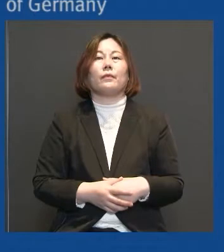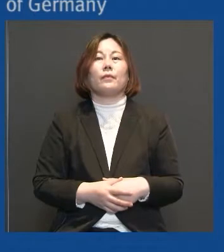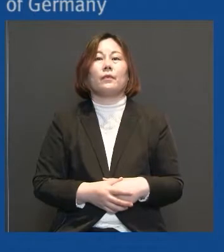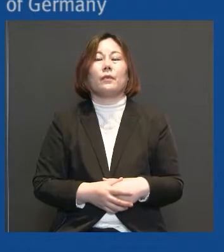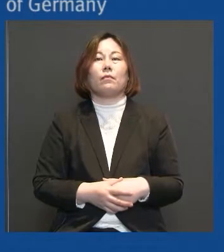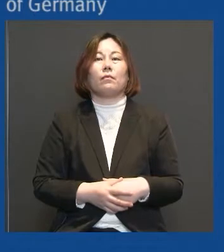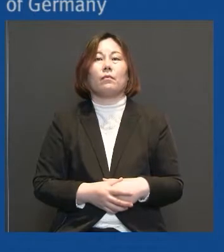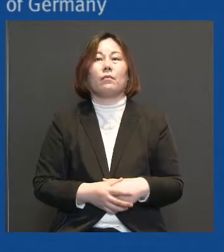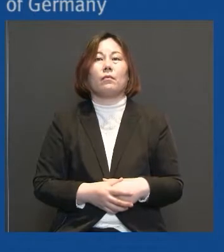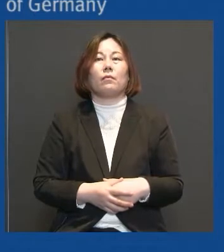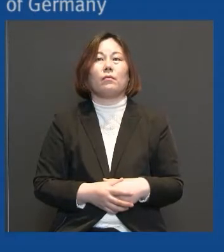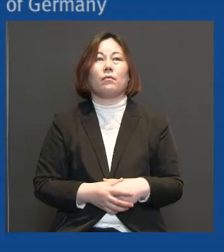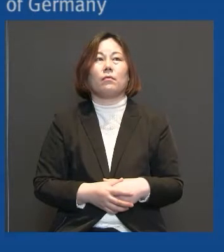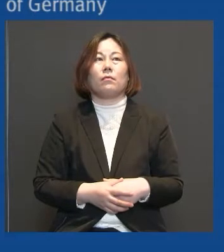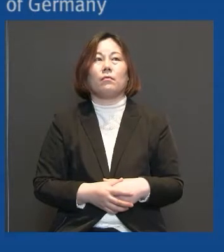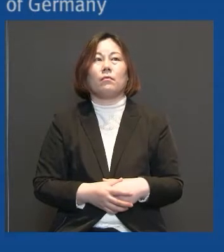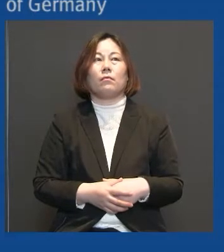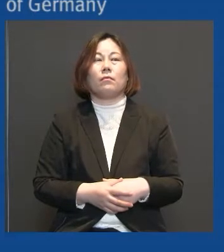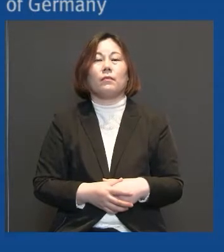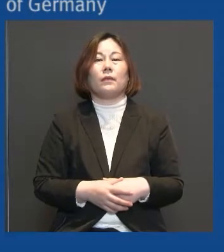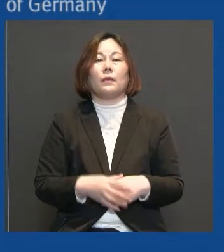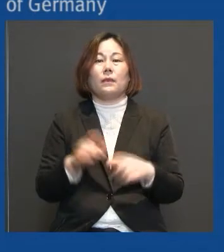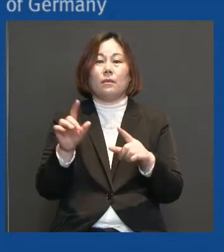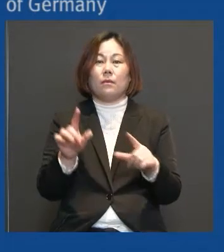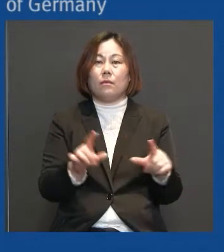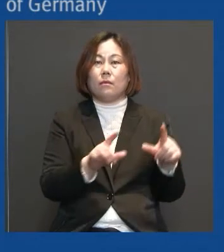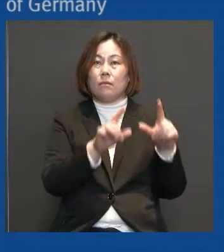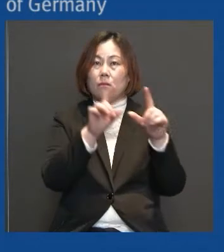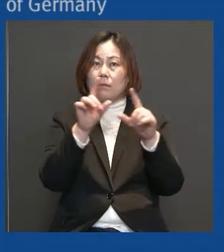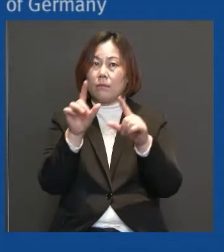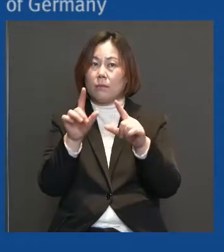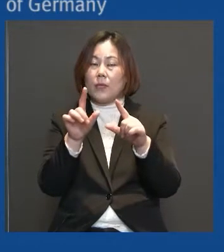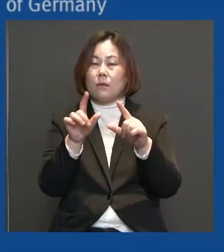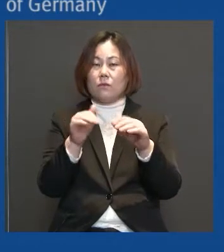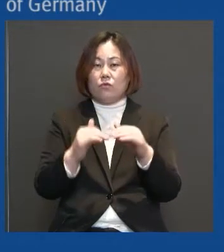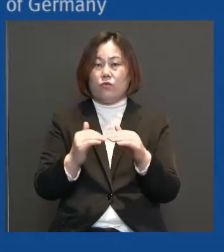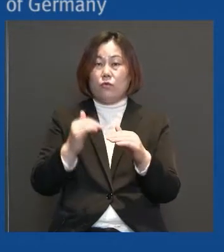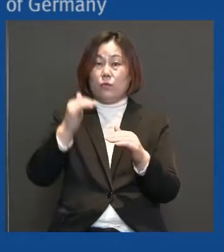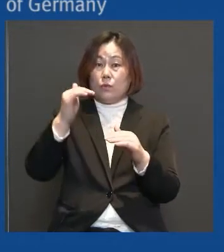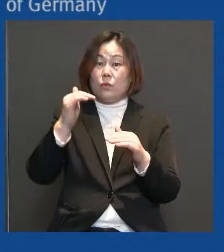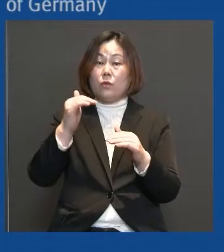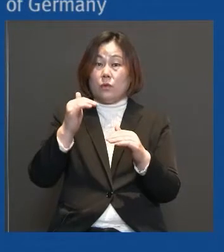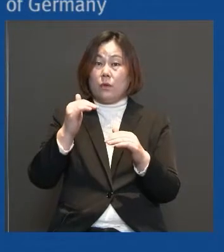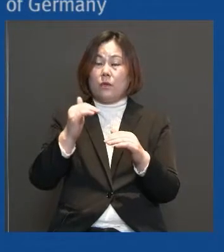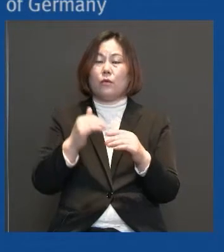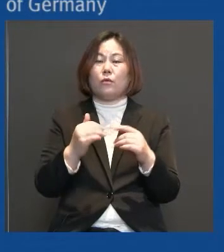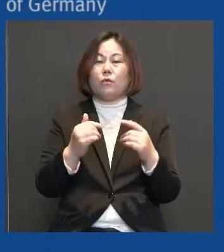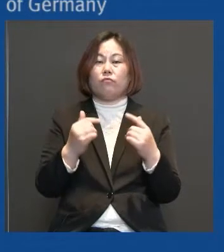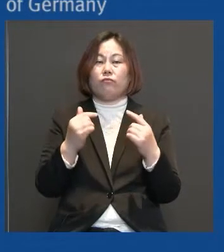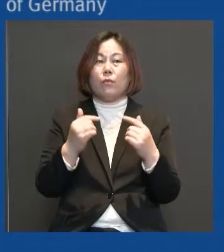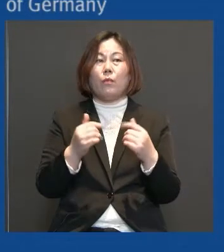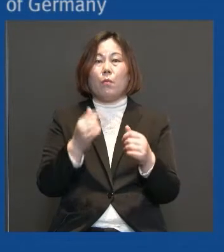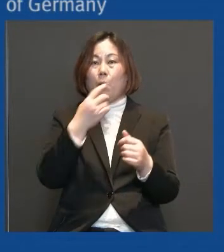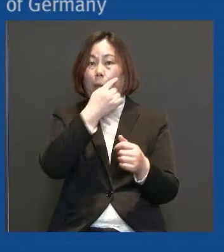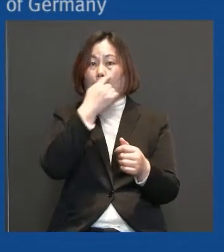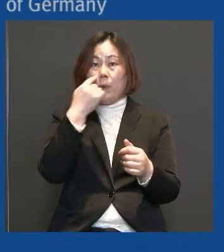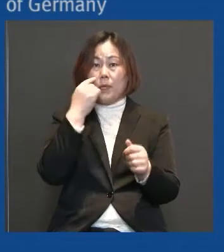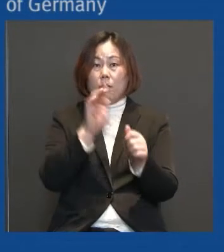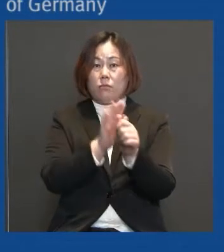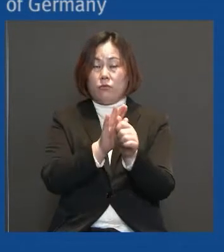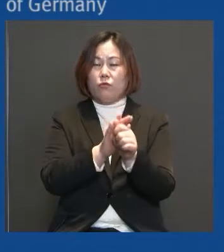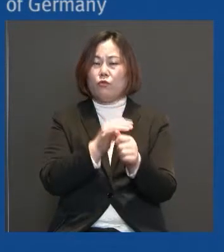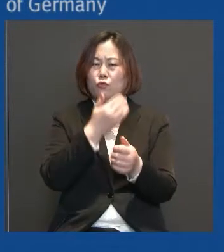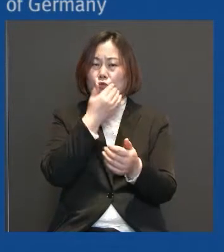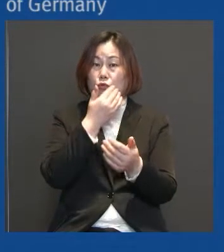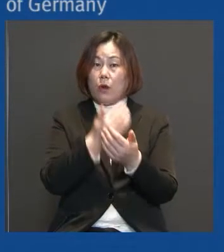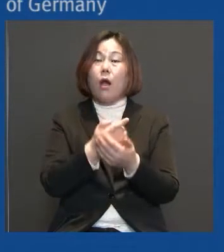So quality of life of people in need or in need of care or assistance heavily depends on people who care about them, so